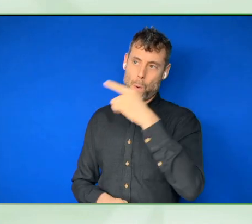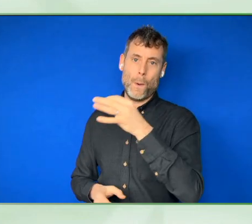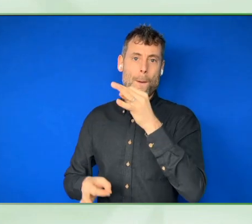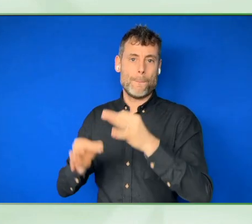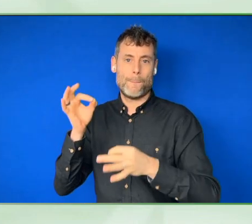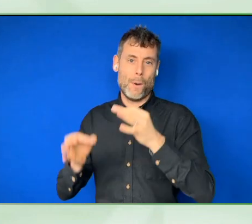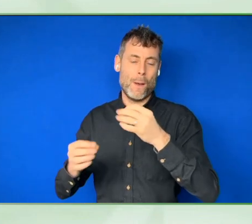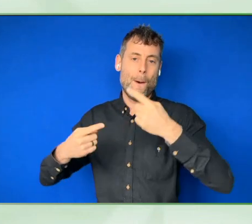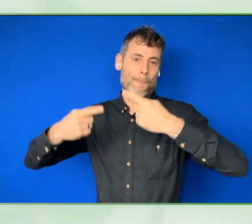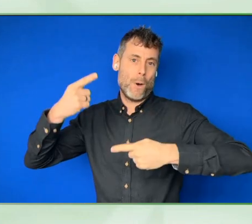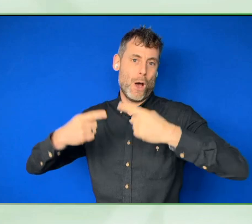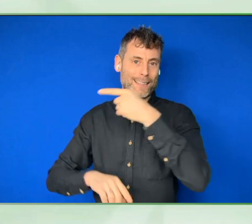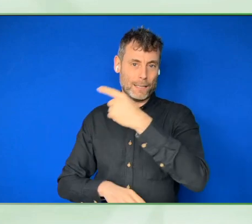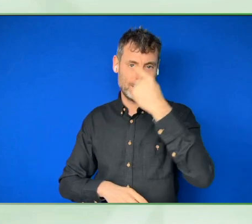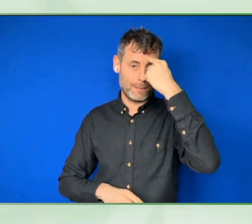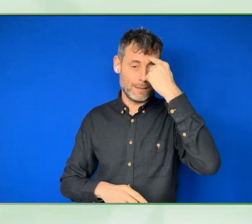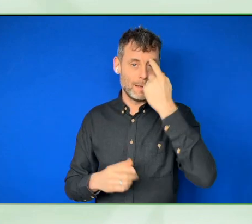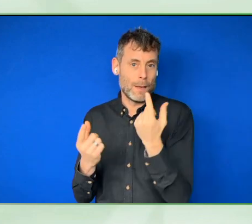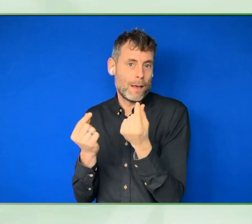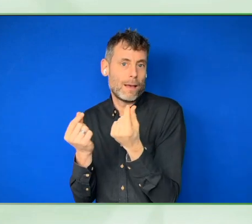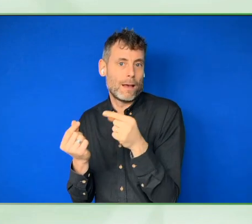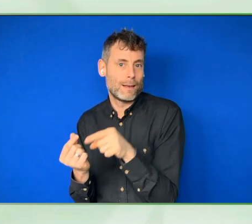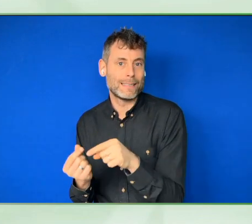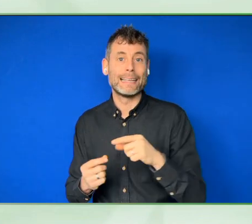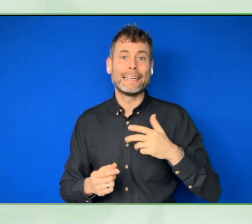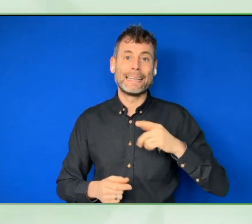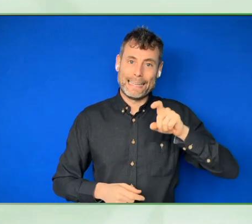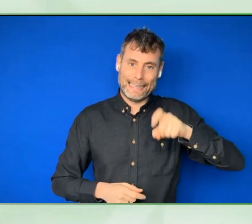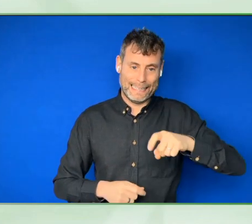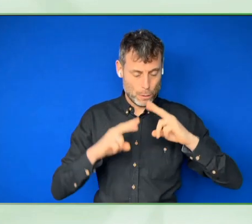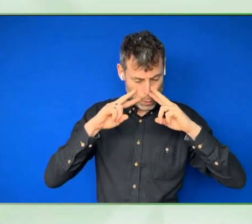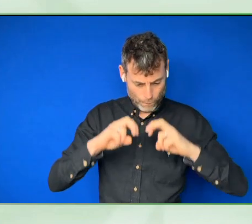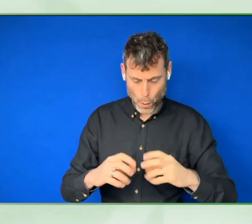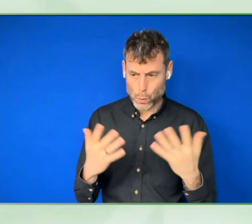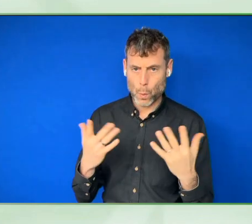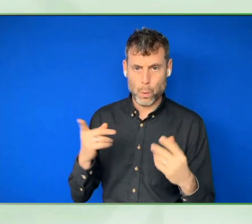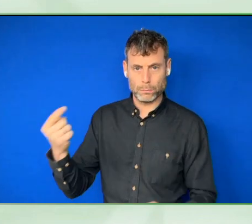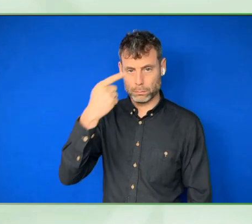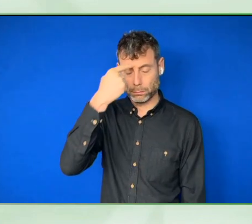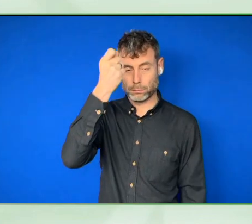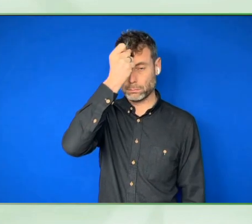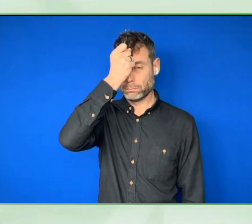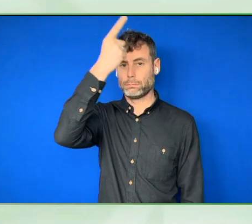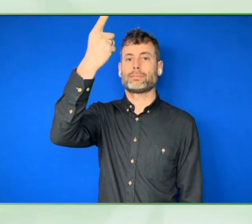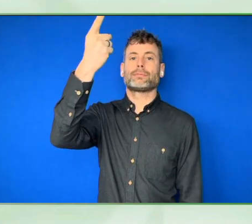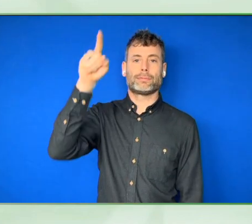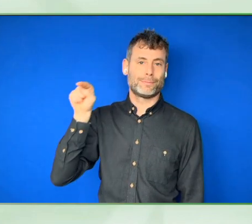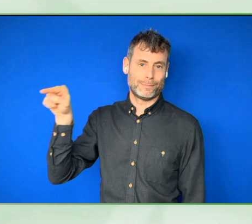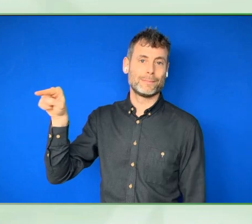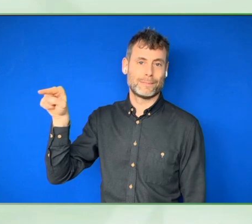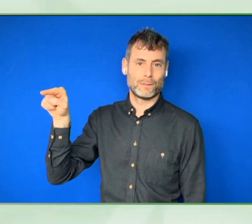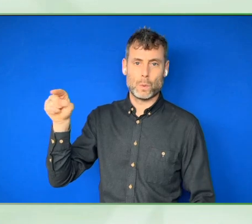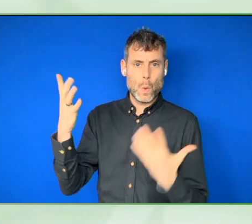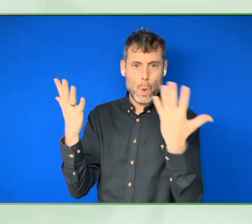need to do our homework to see what is the button that we can press in that conversation that is going to work. And